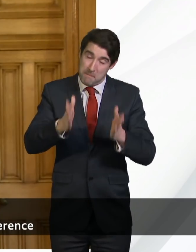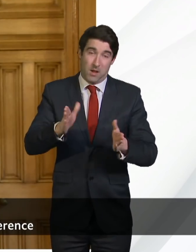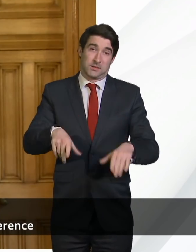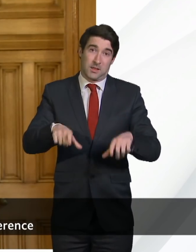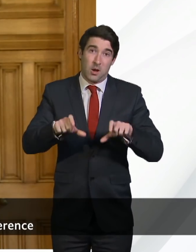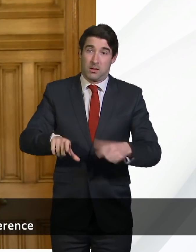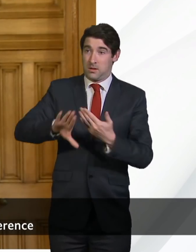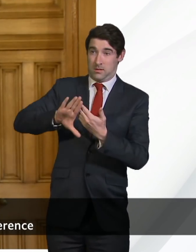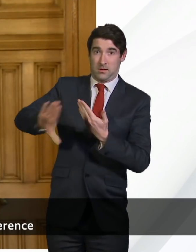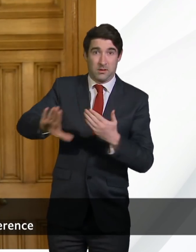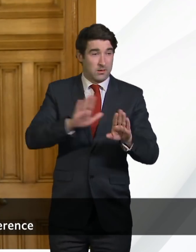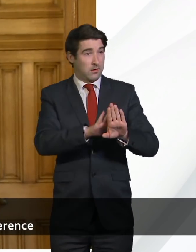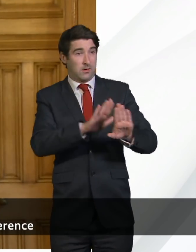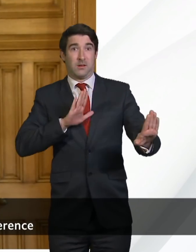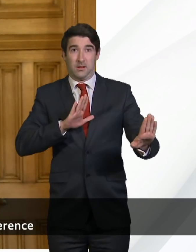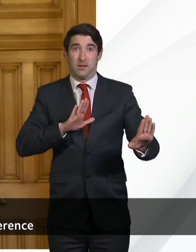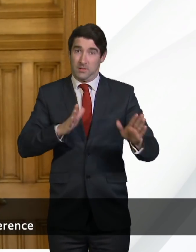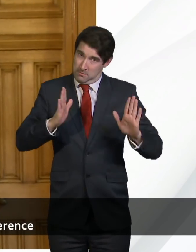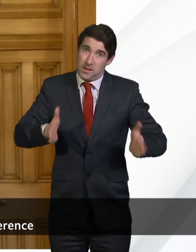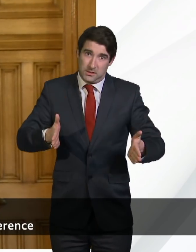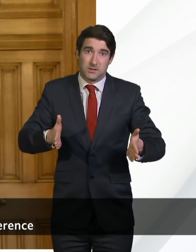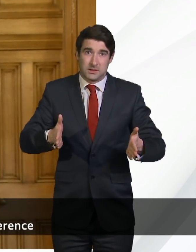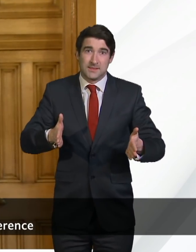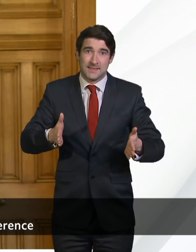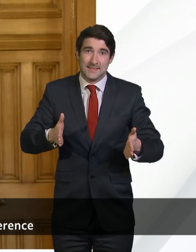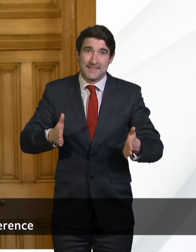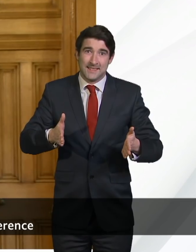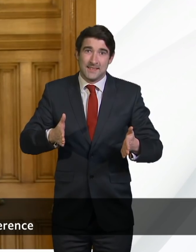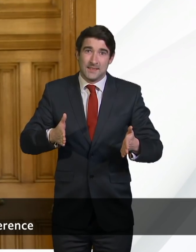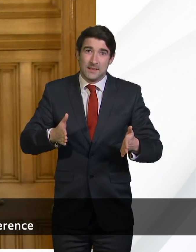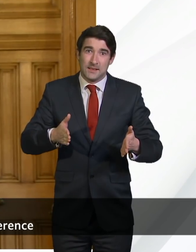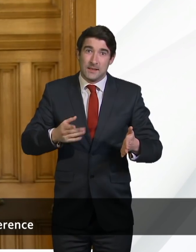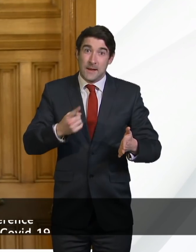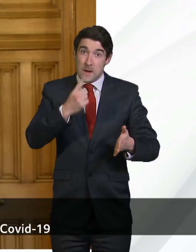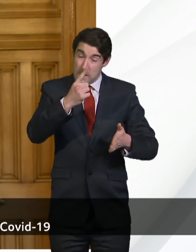to think of the progress that we've already made. Following the guidance, staying at home,